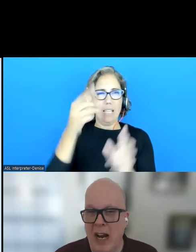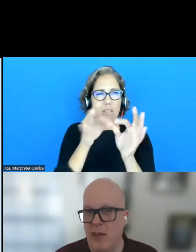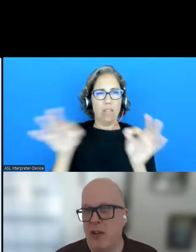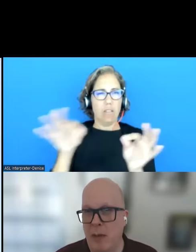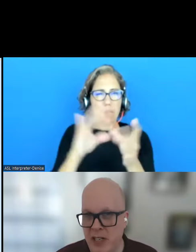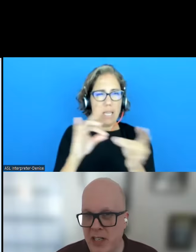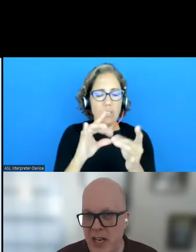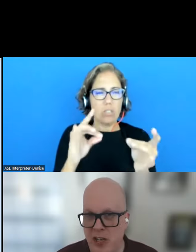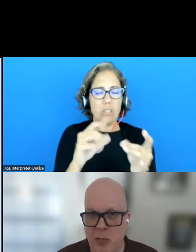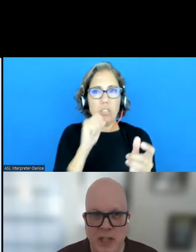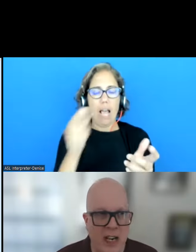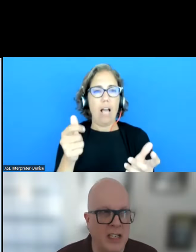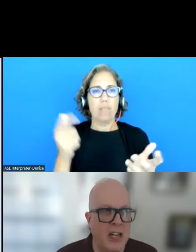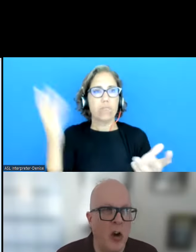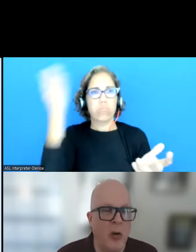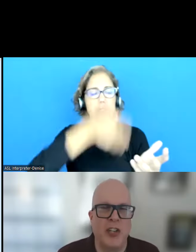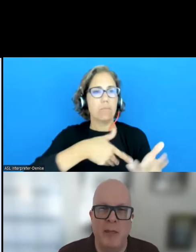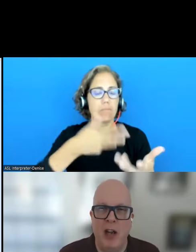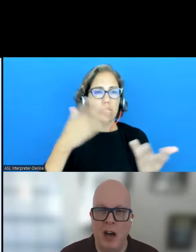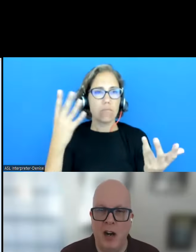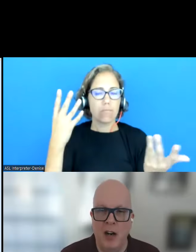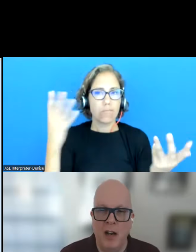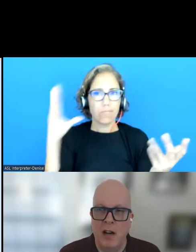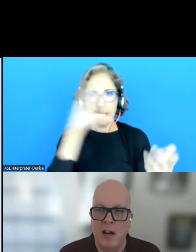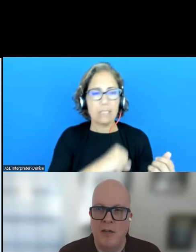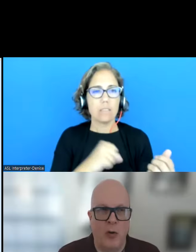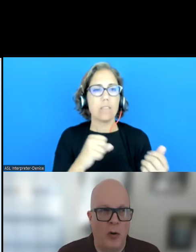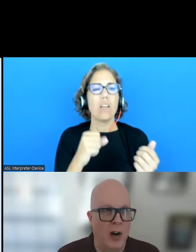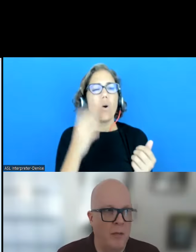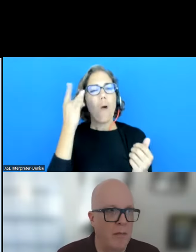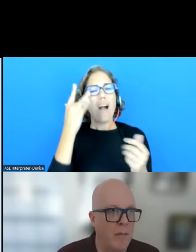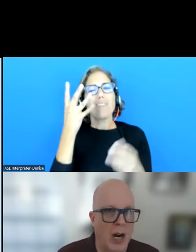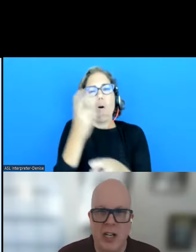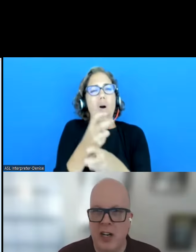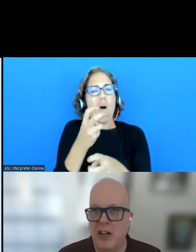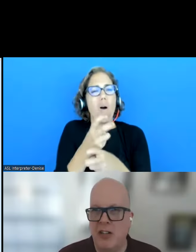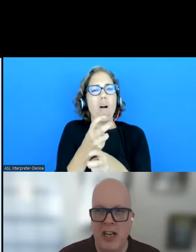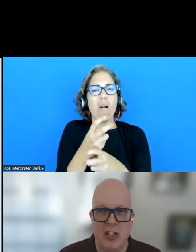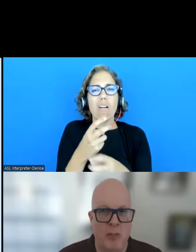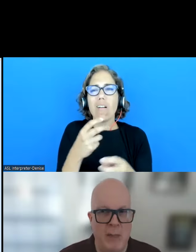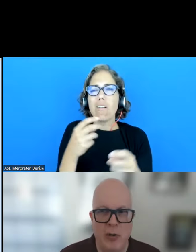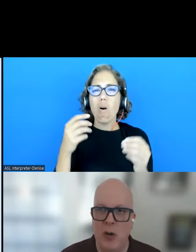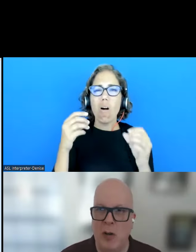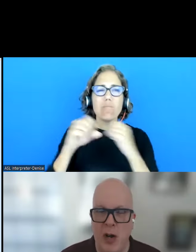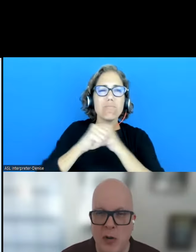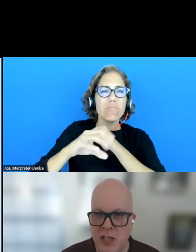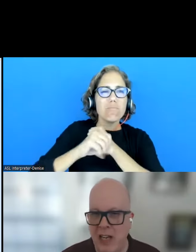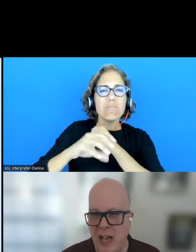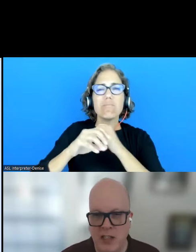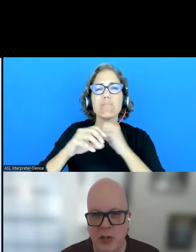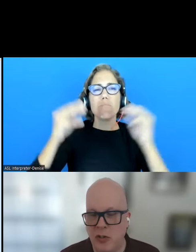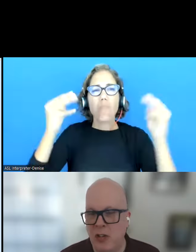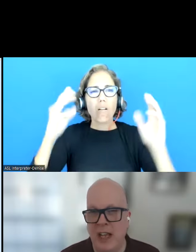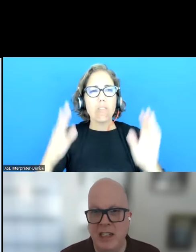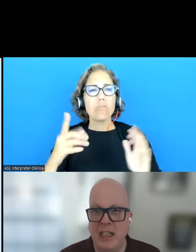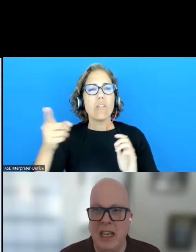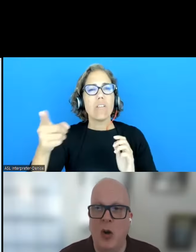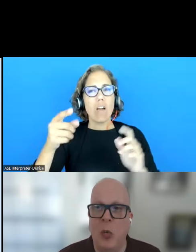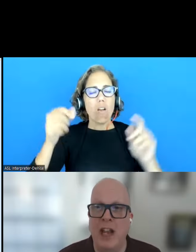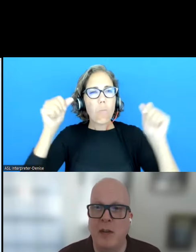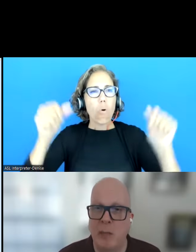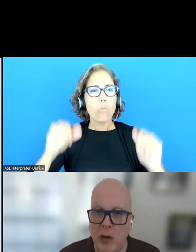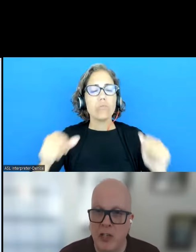for whatever the representation was there. Because I know it's going to be hard for marketers and just people who are posting on social like